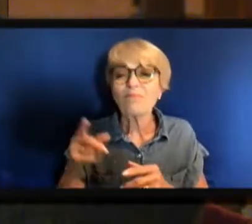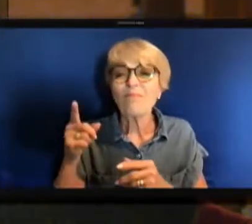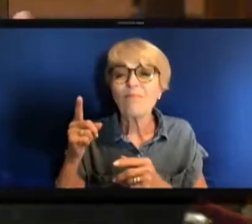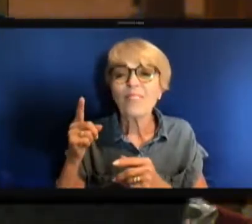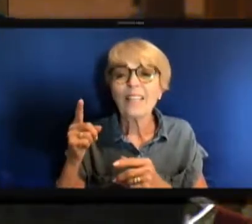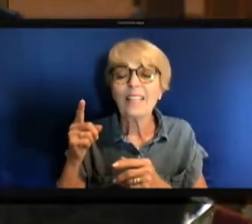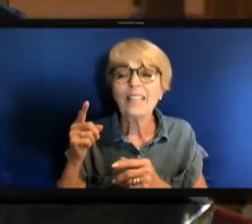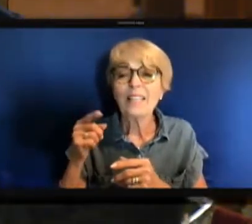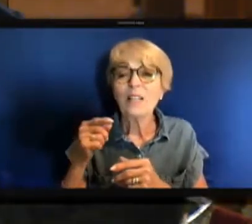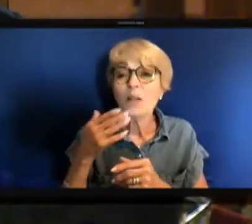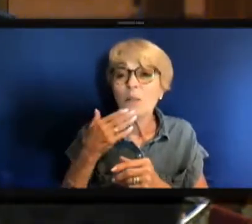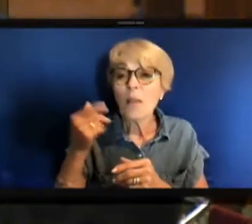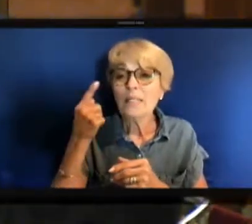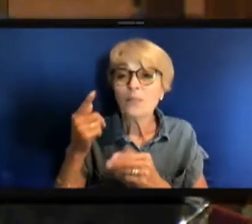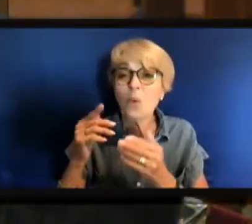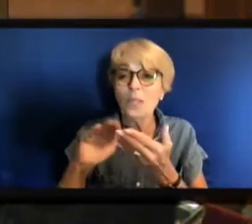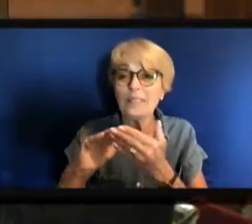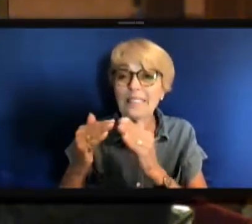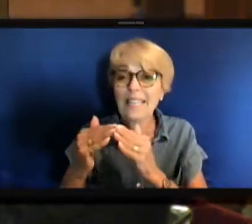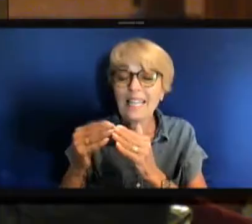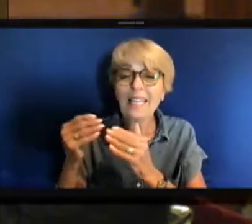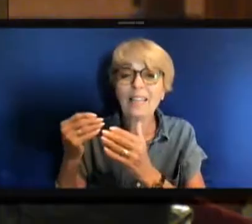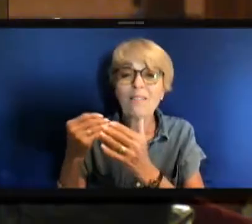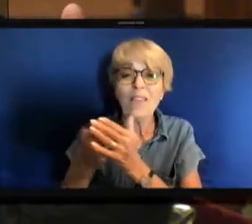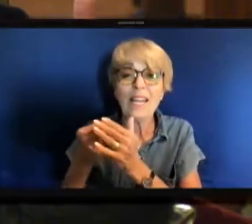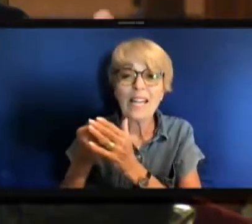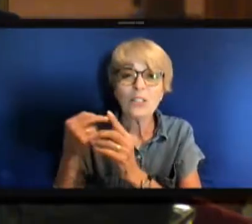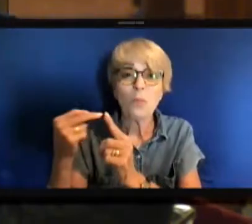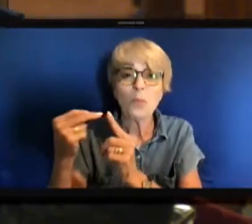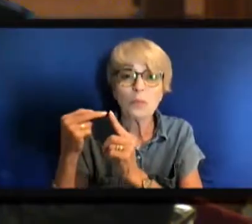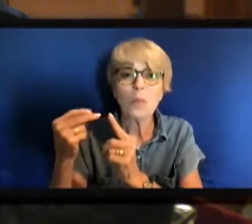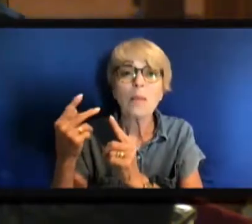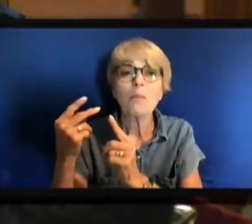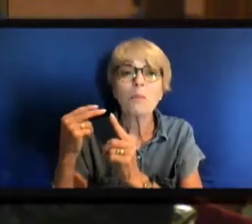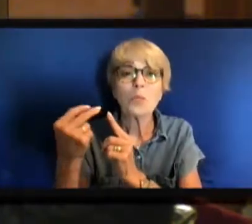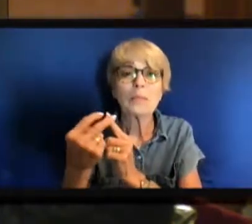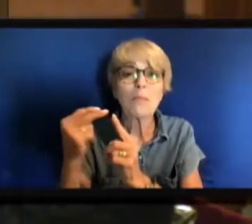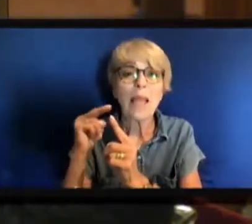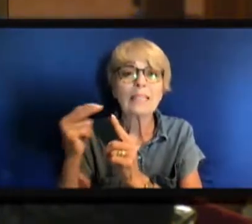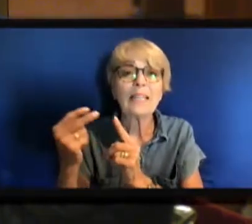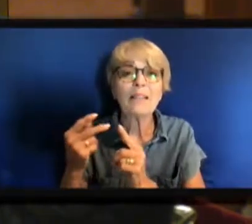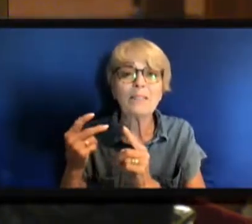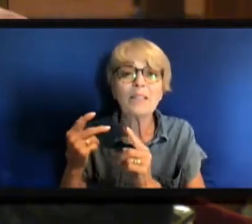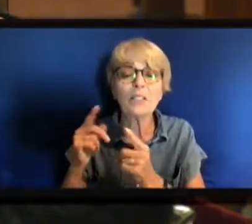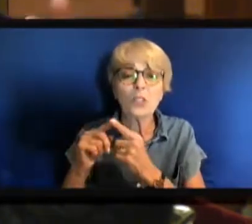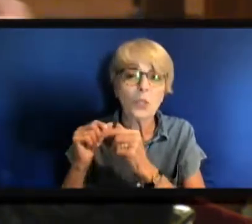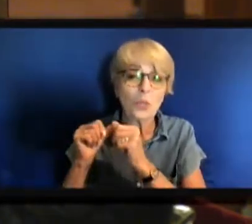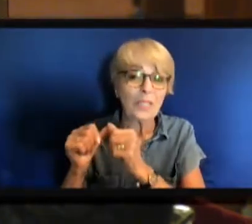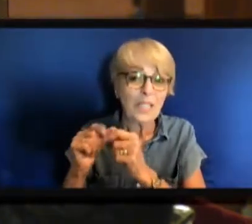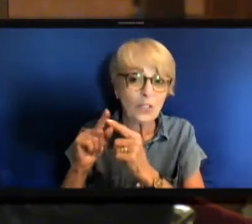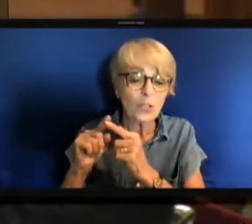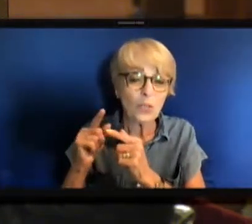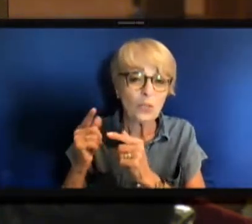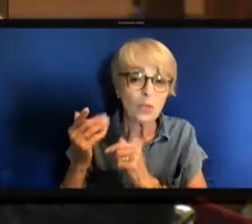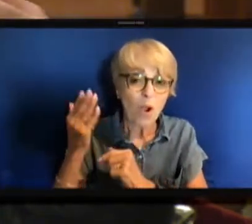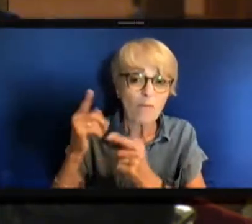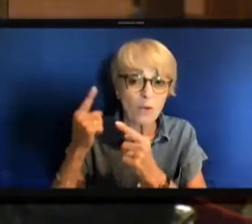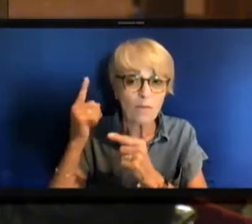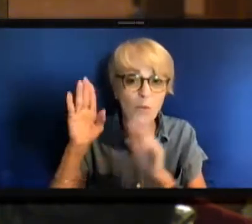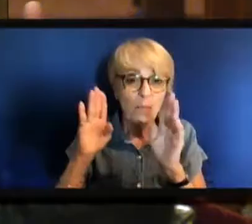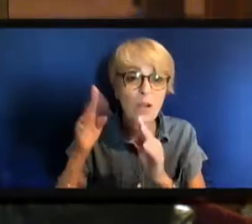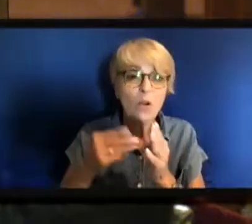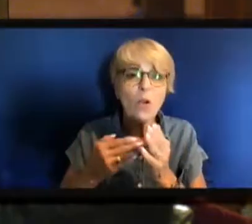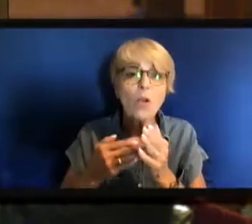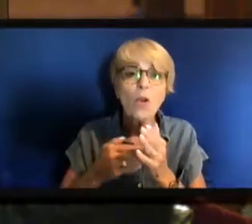operational point of view to continue with an existing vendor versus going back out to bid? Oftentimes we are addressing that question before